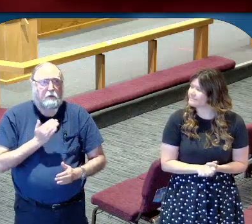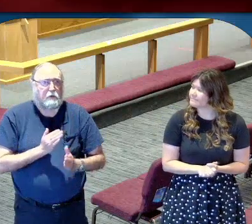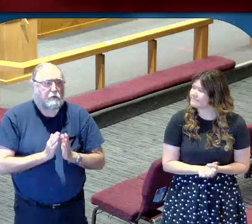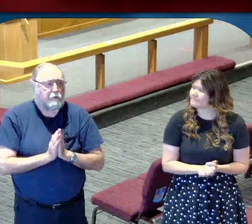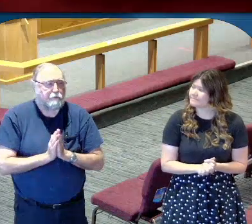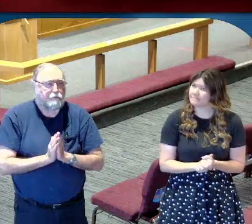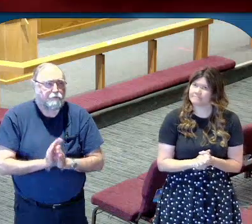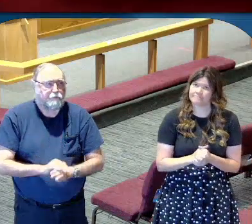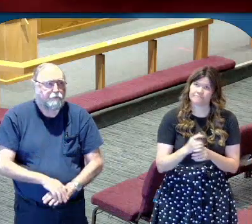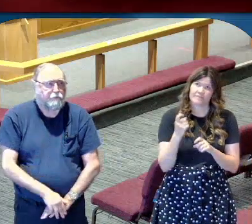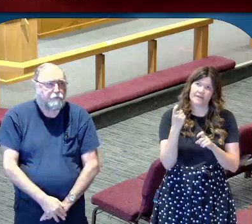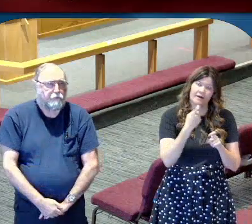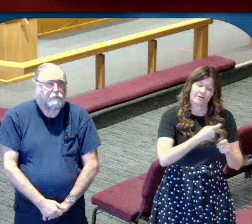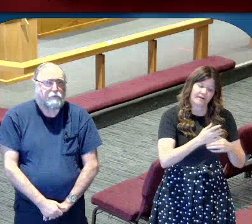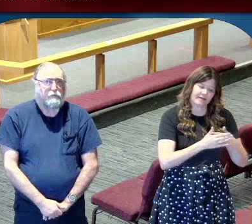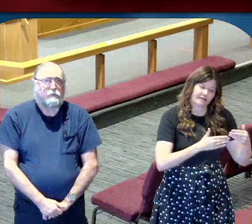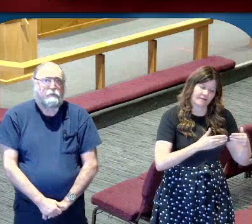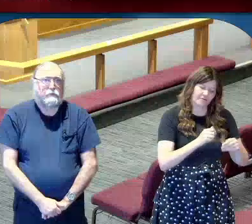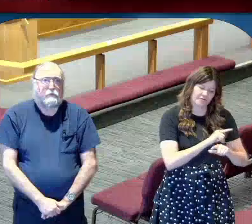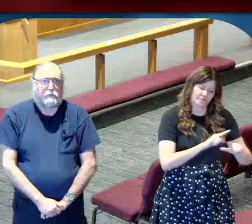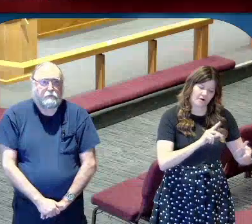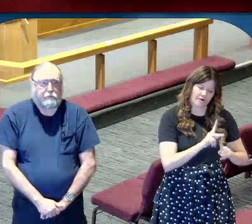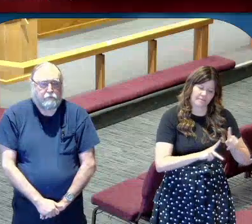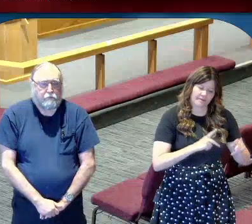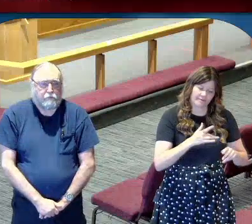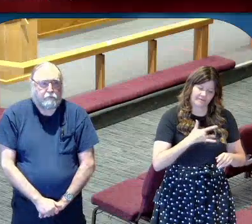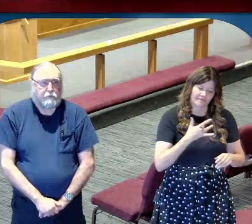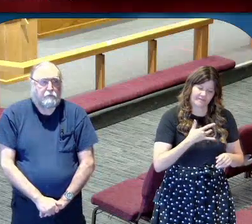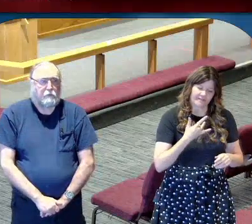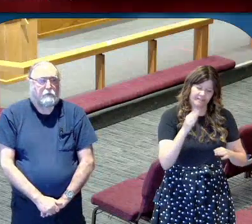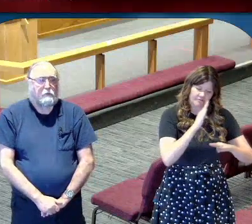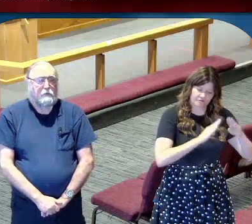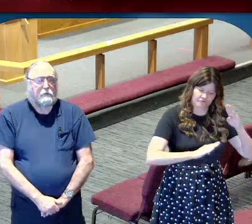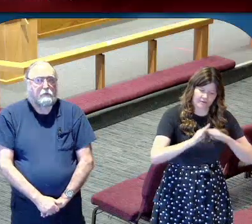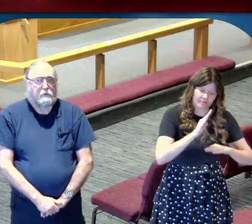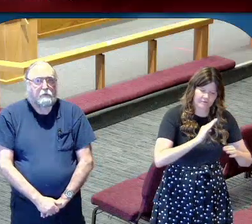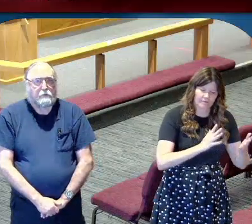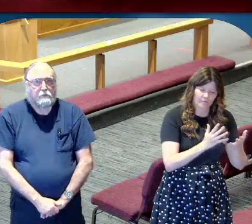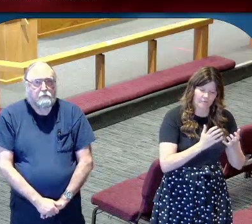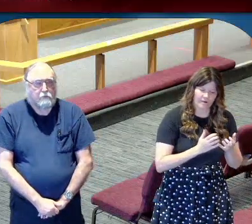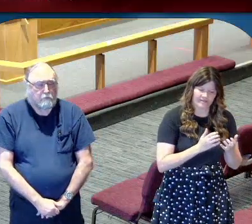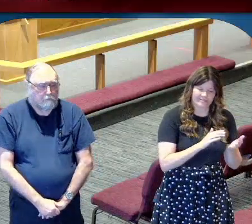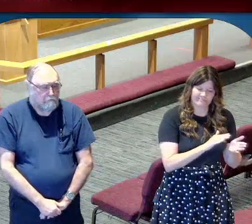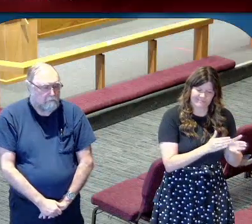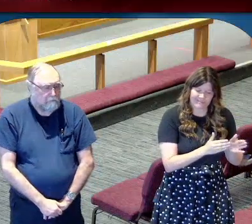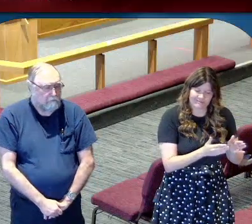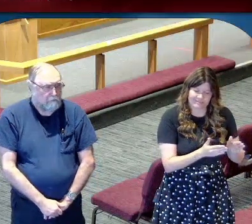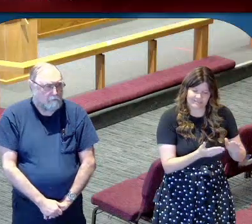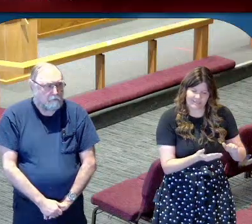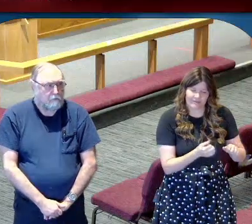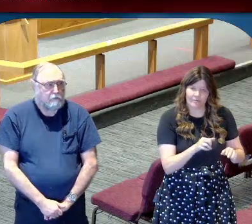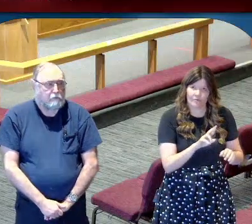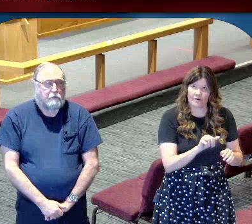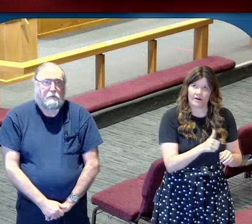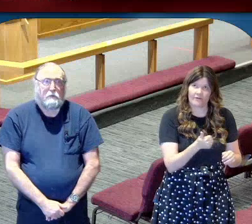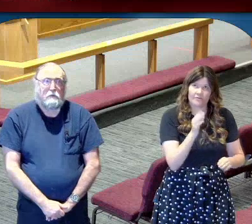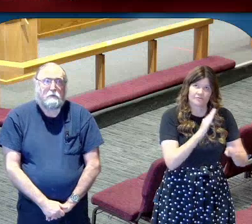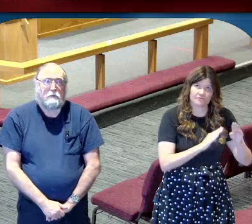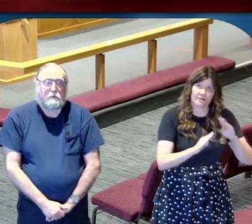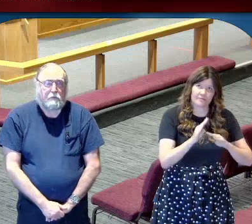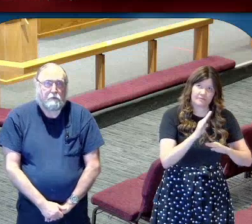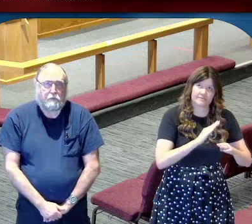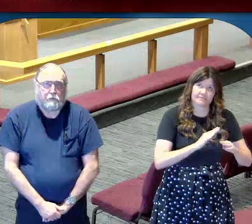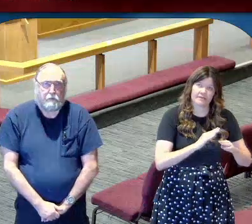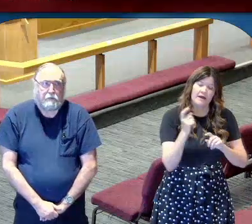give your comfort to all who are in trouble, want, sickness, peril of death, or any other adversity.